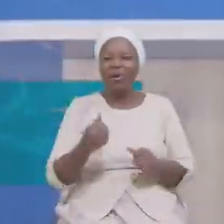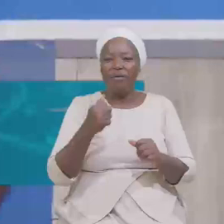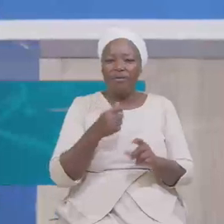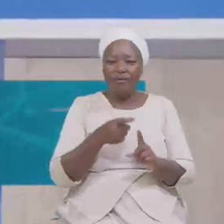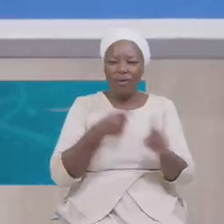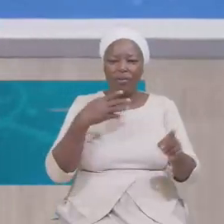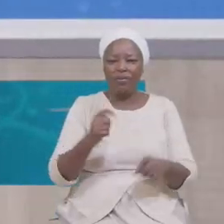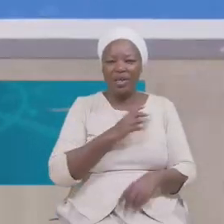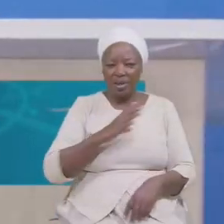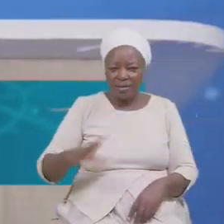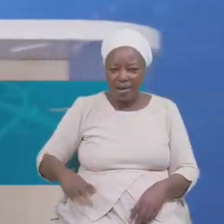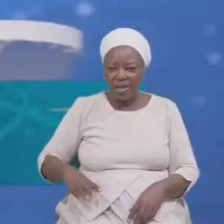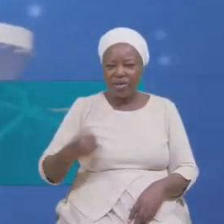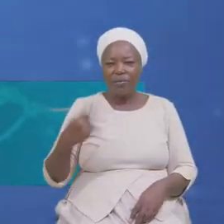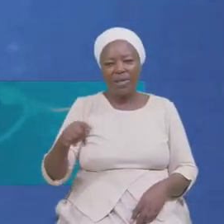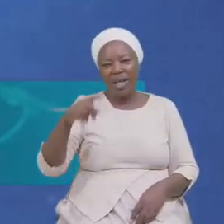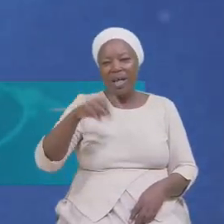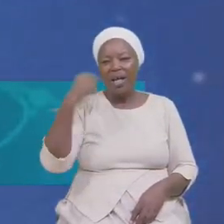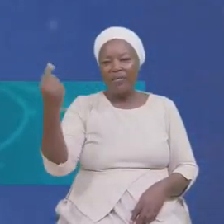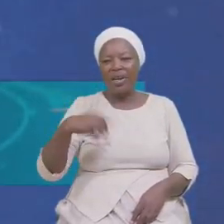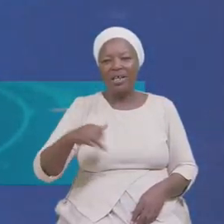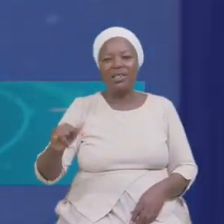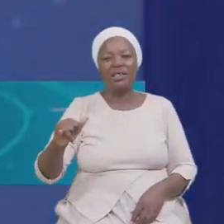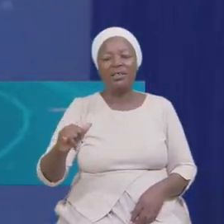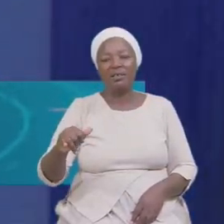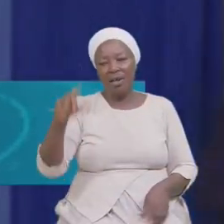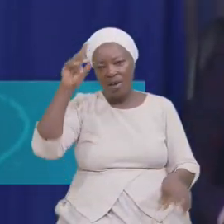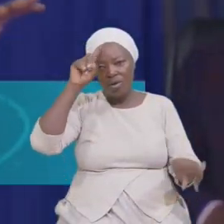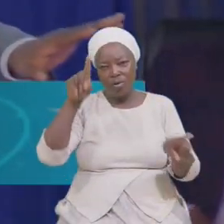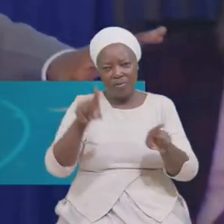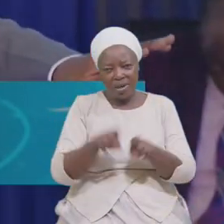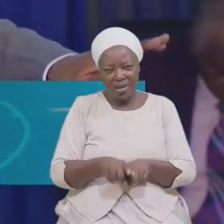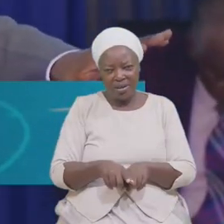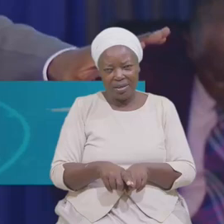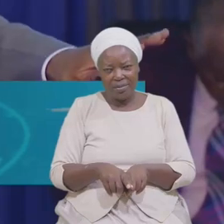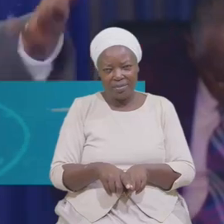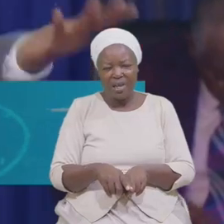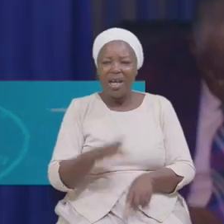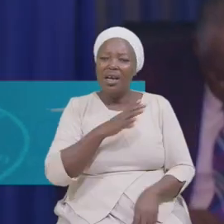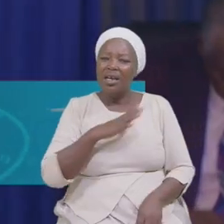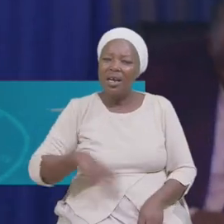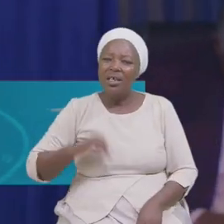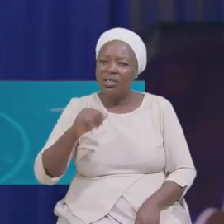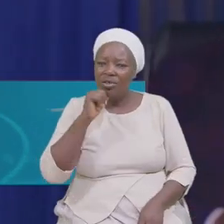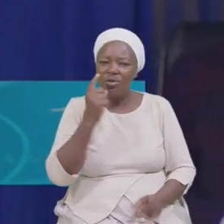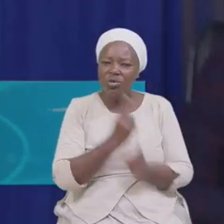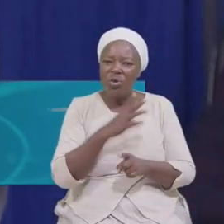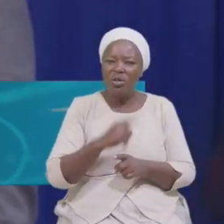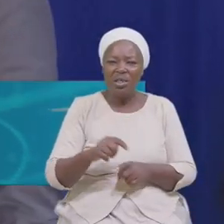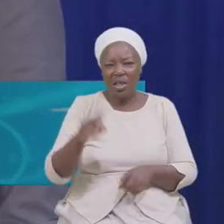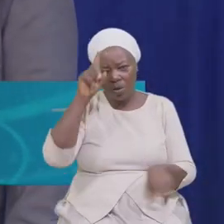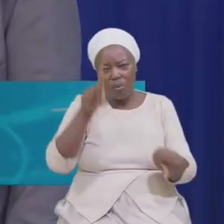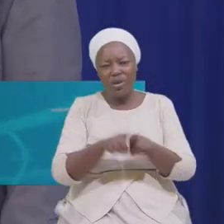Now, Christ is not just for a covenant for Israel. If it was so, it would have